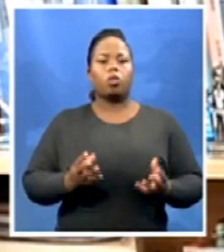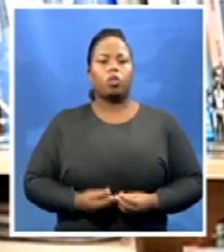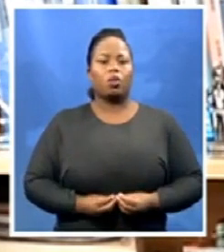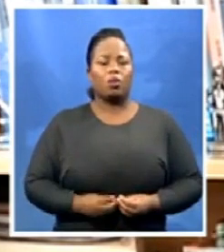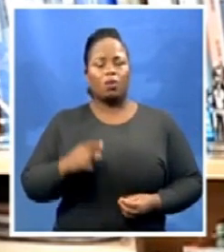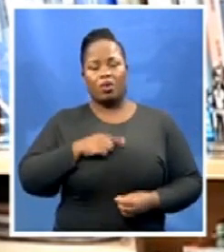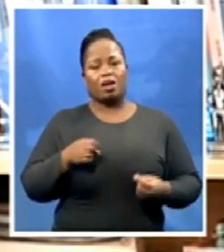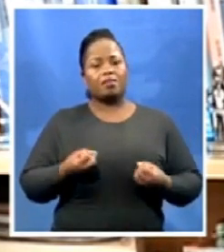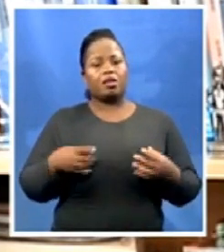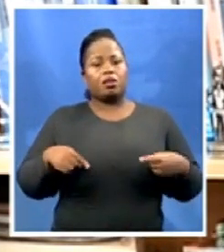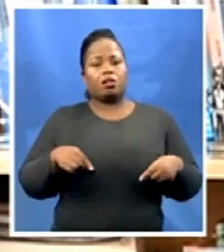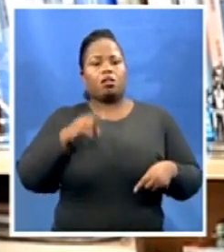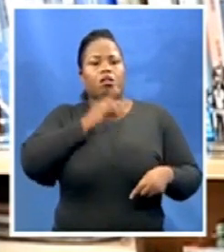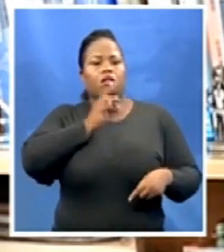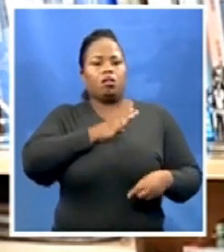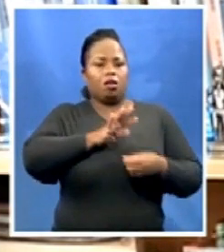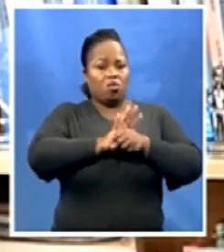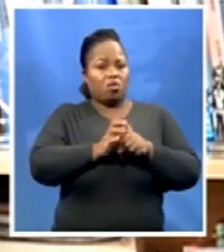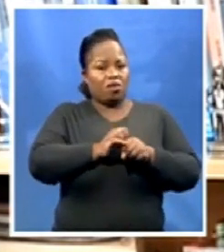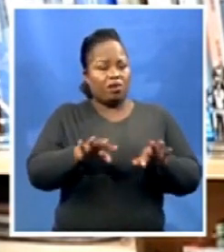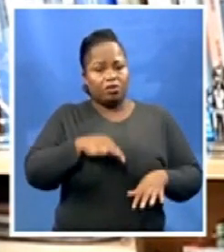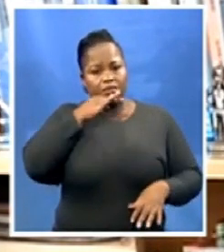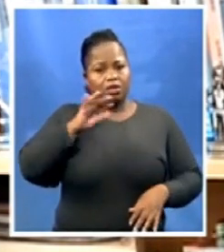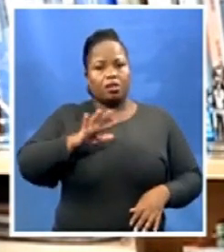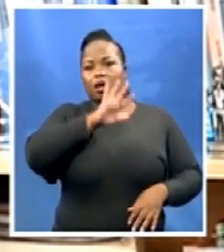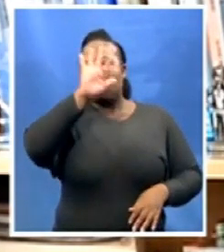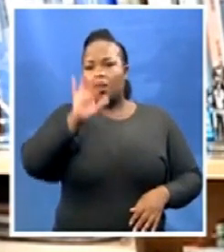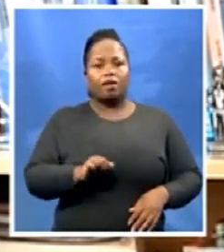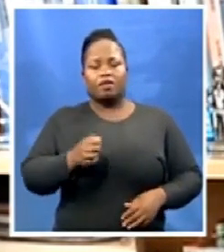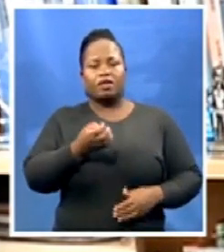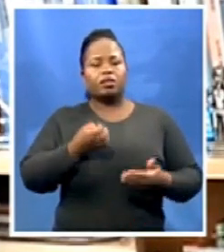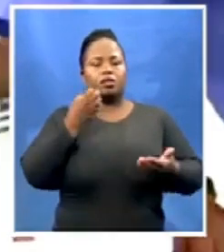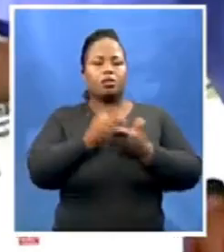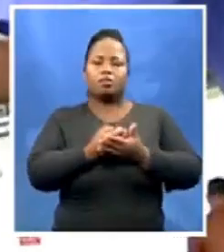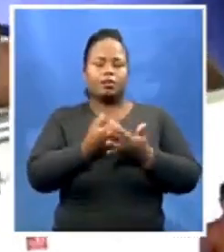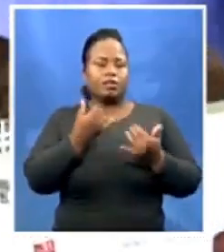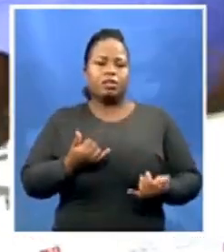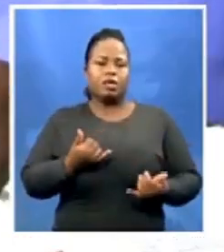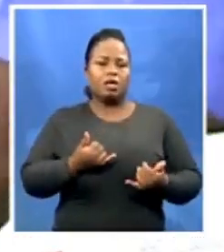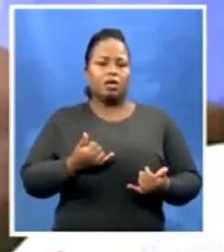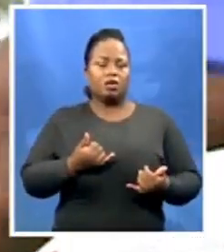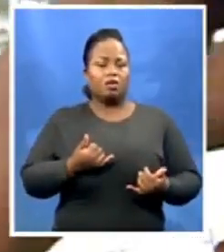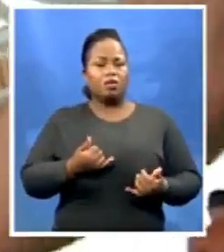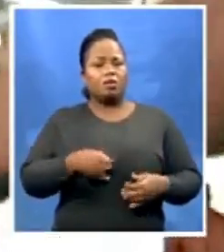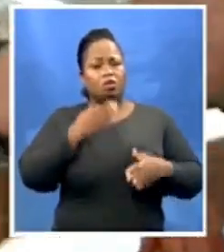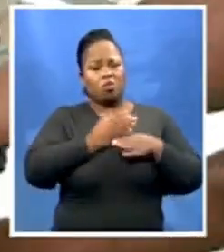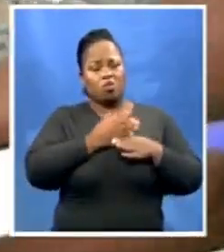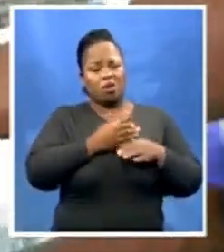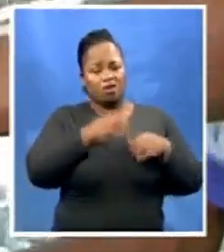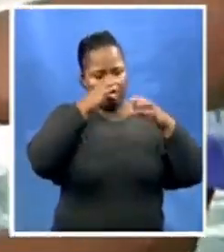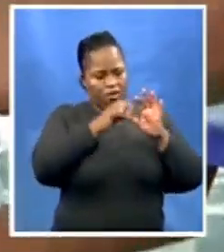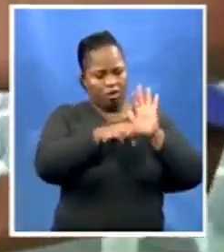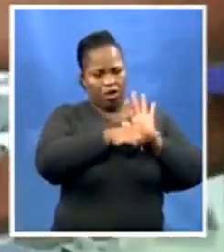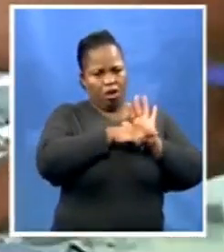that the African economies really are operating on the negative side. With trade value chain disruptions,